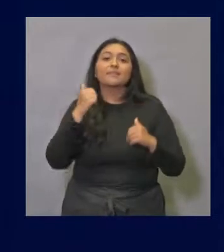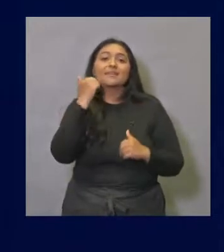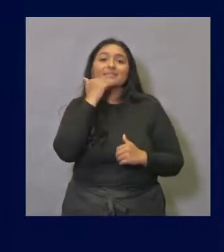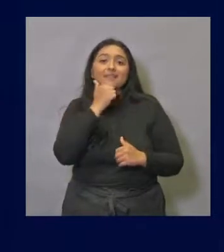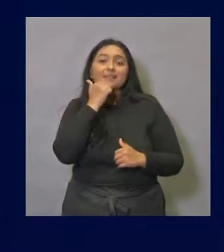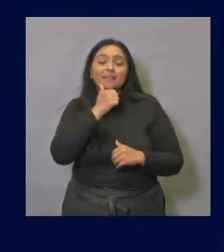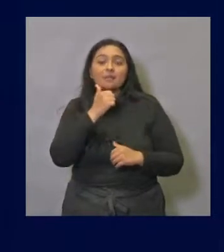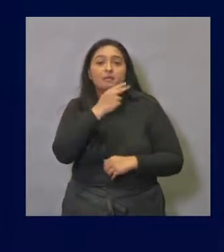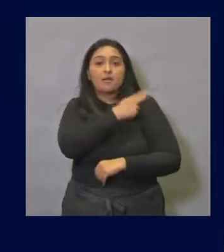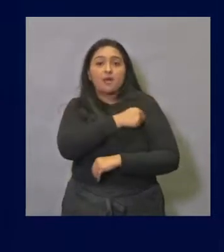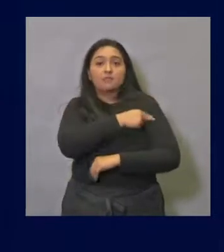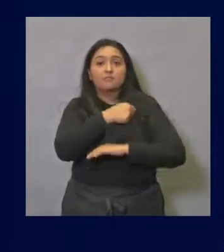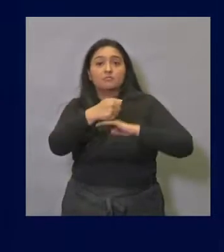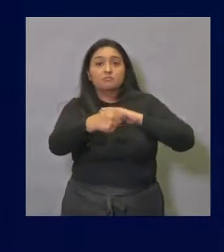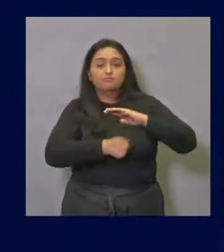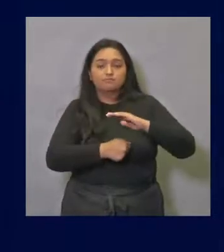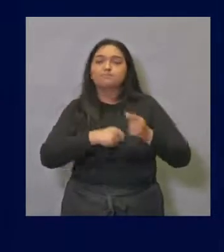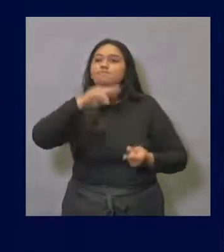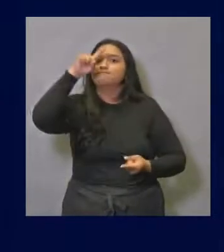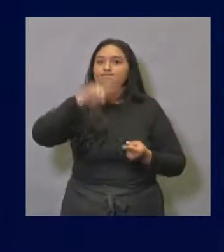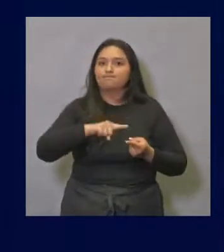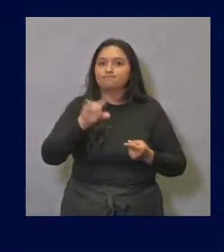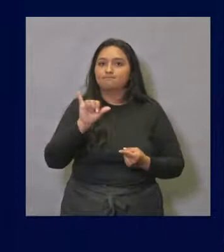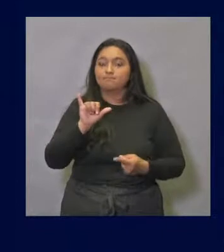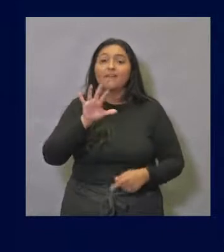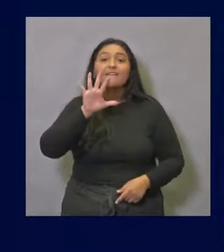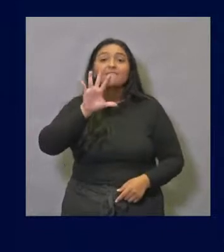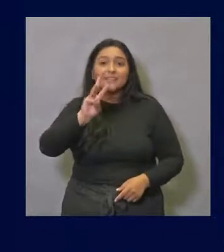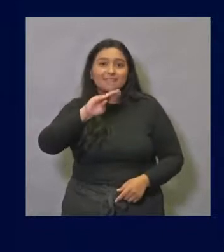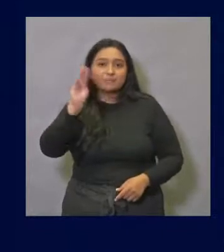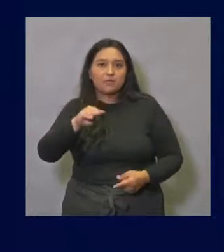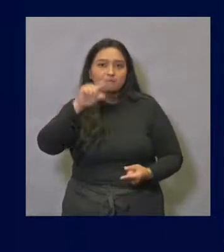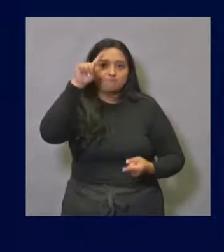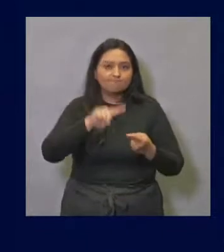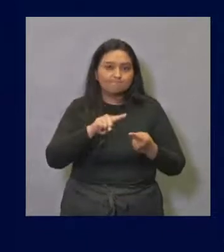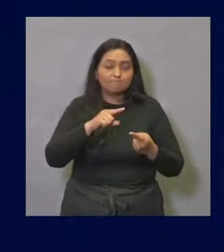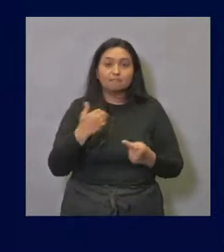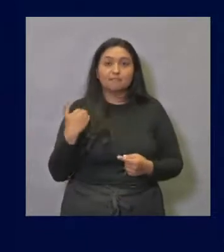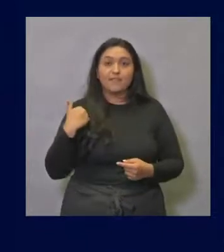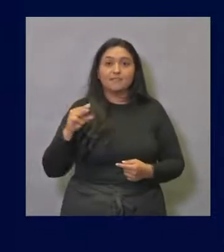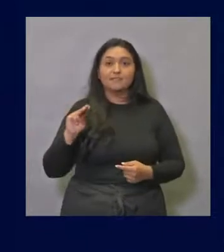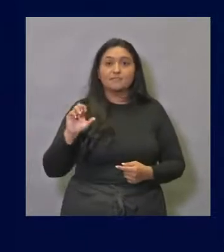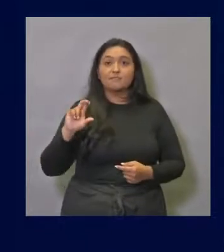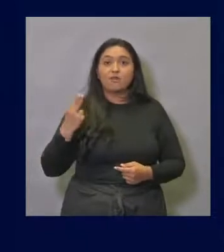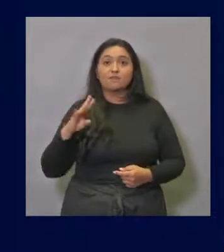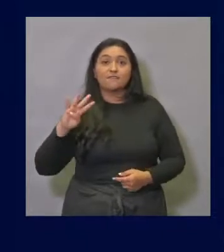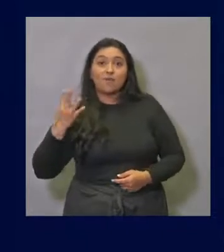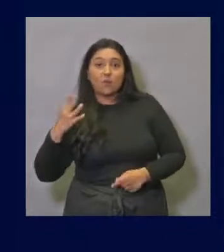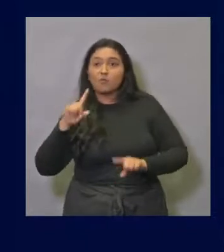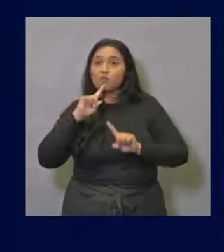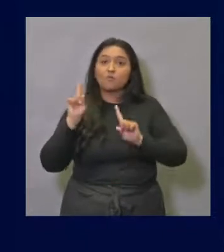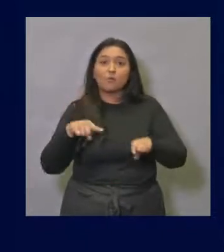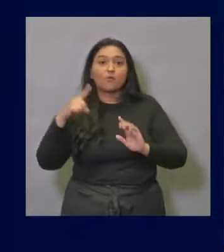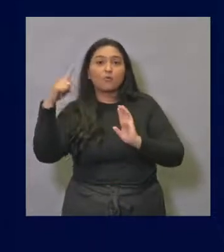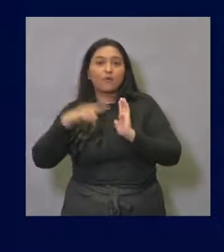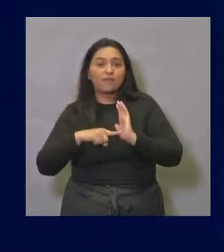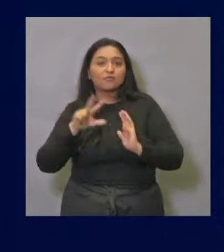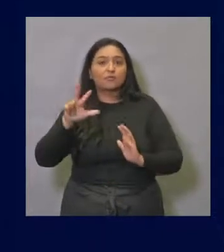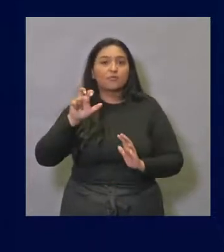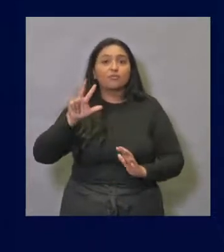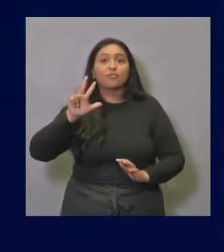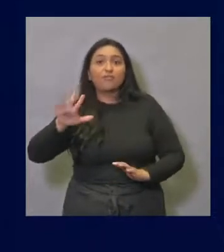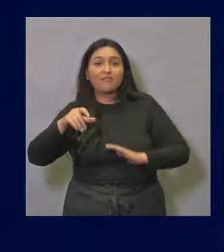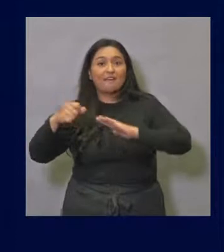greater decrease, falling 56% since March 4th, when we reported 1,335